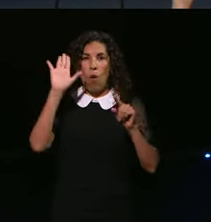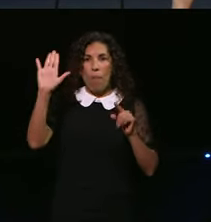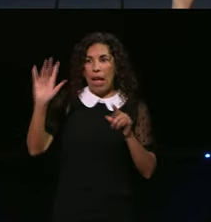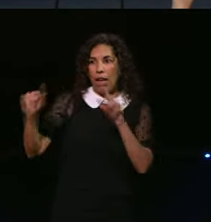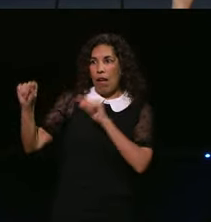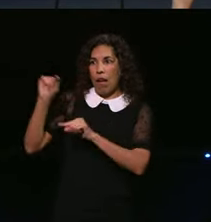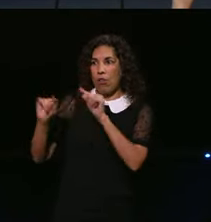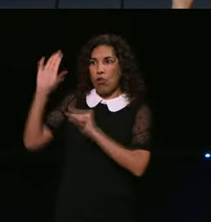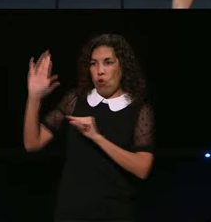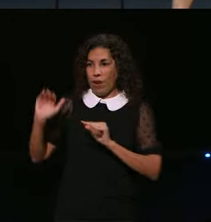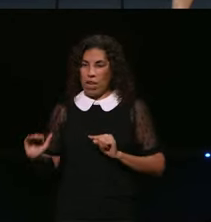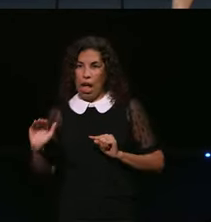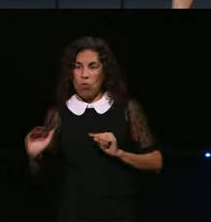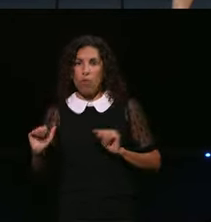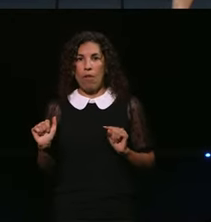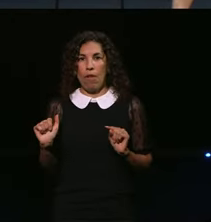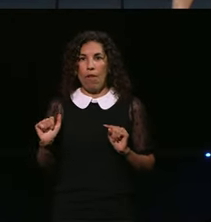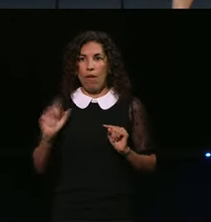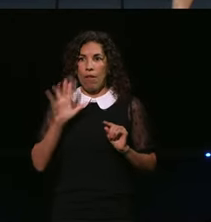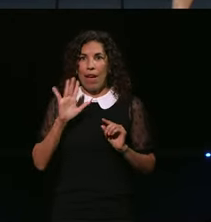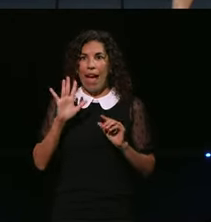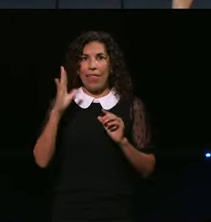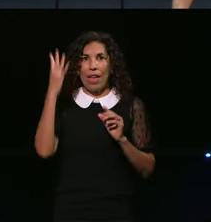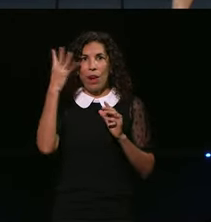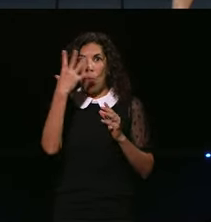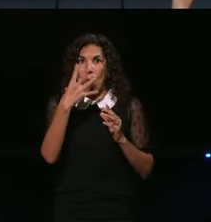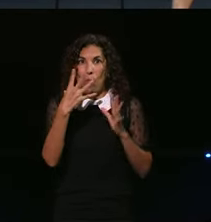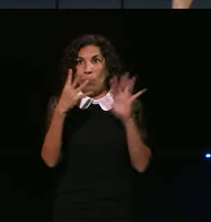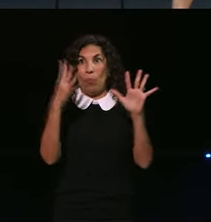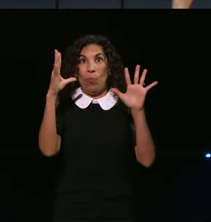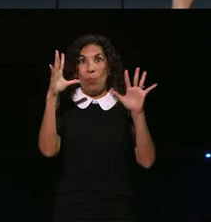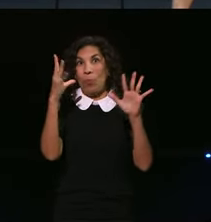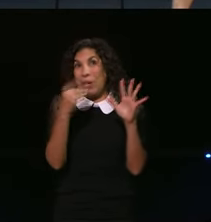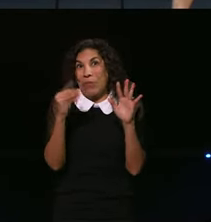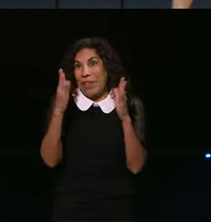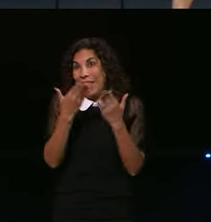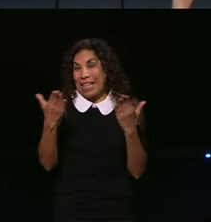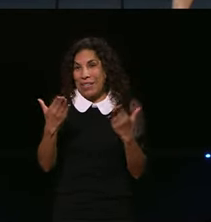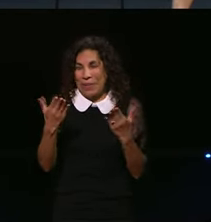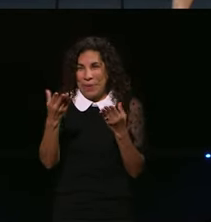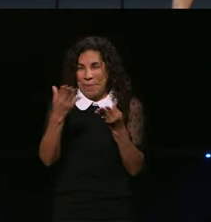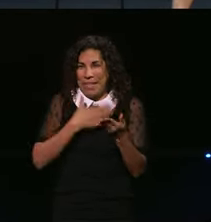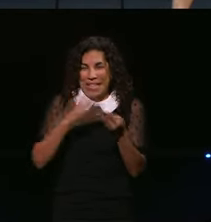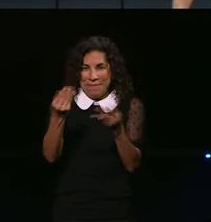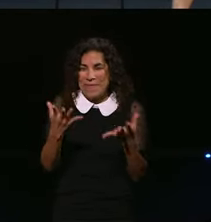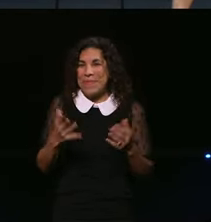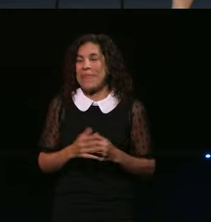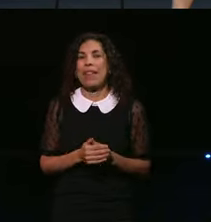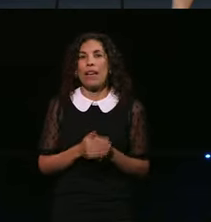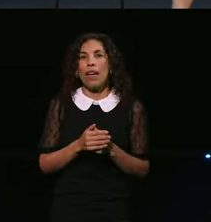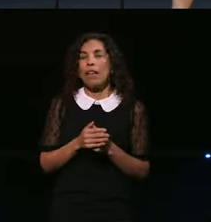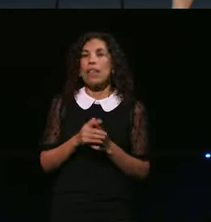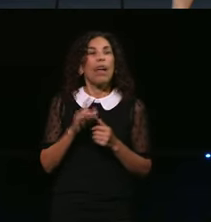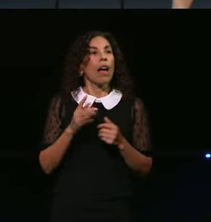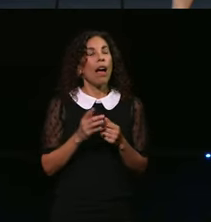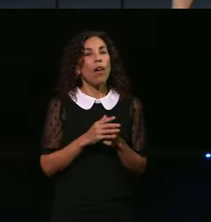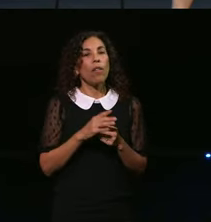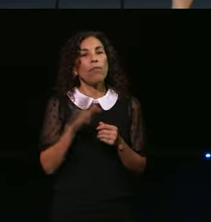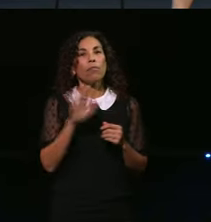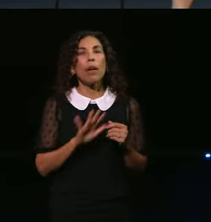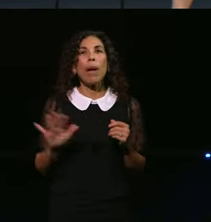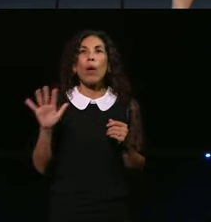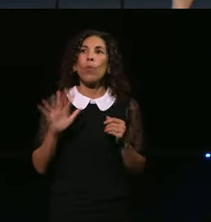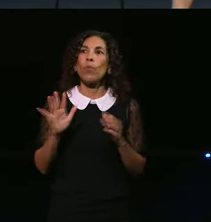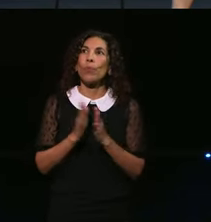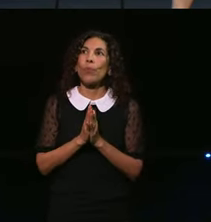So I think that would be a wonderful thing to explain. Okay. Yes, so it was about the